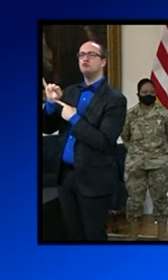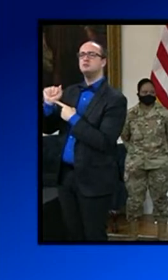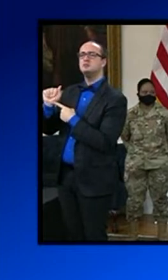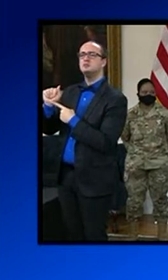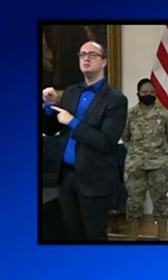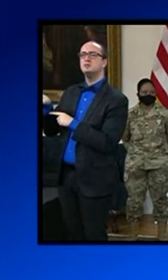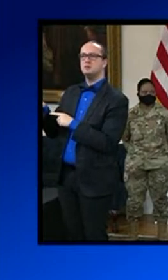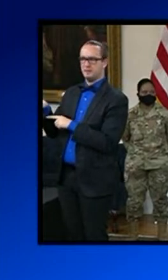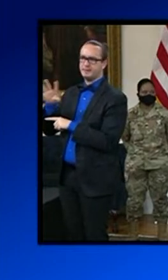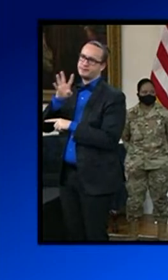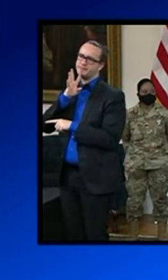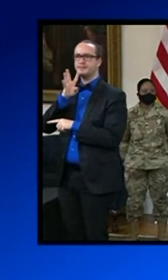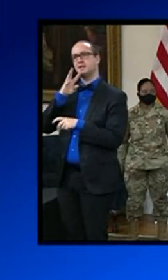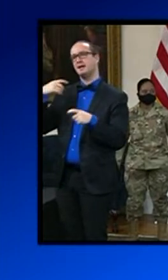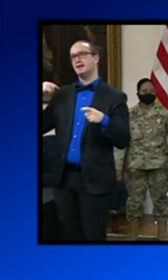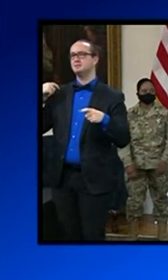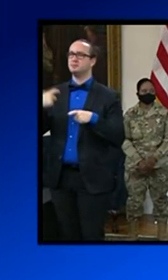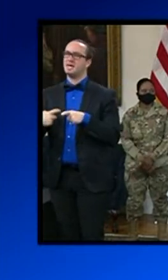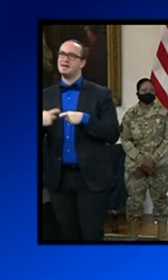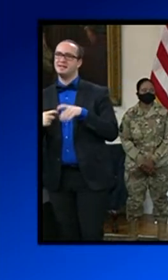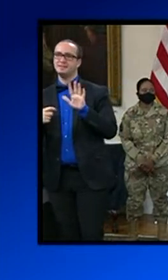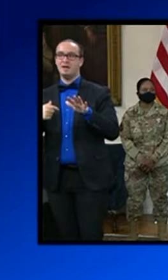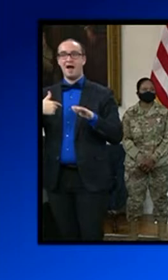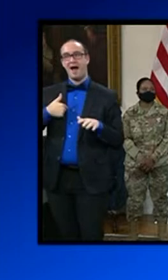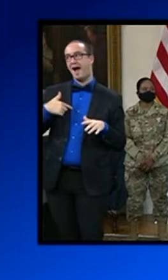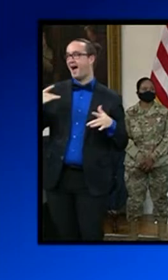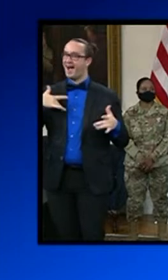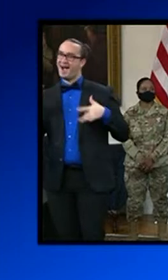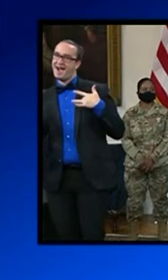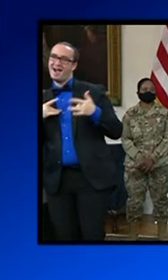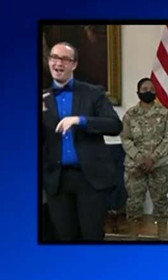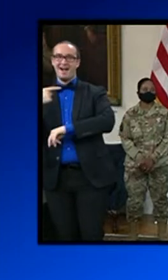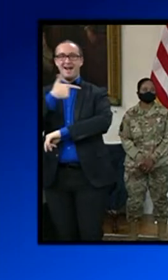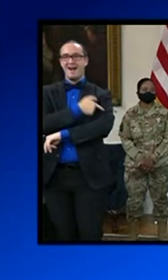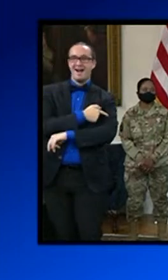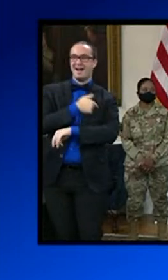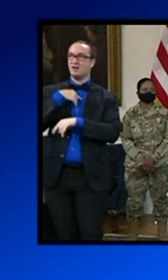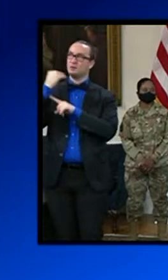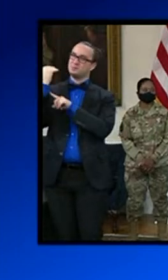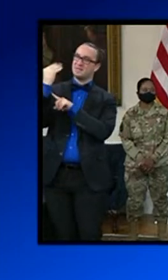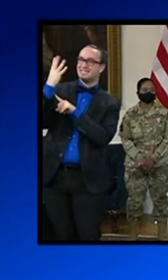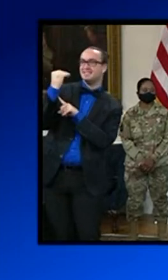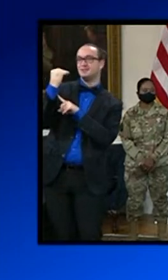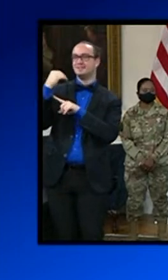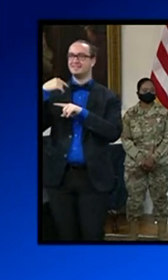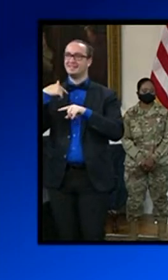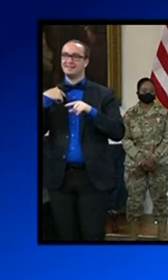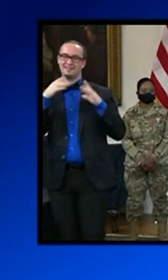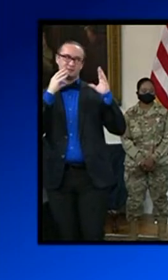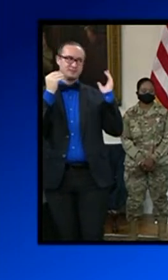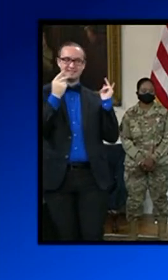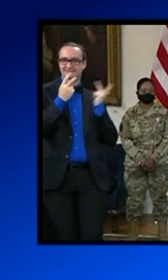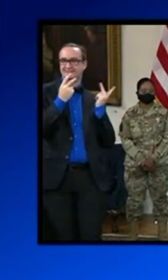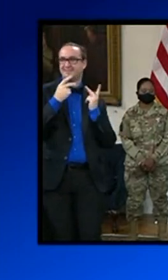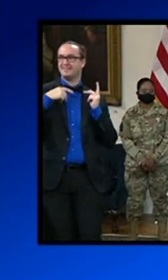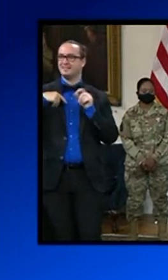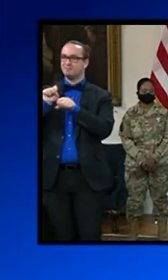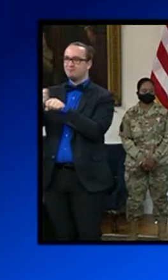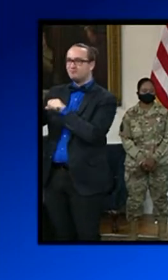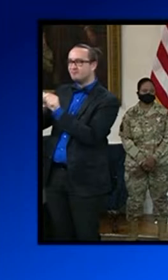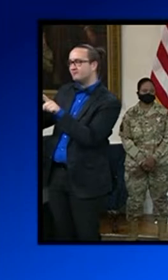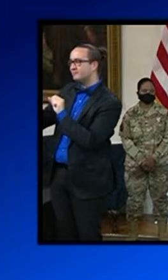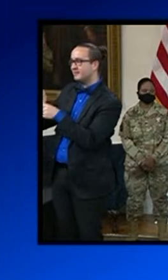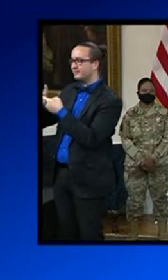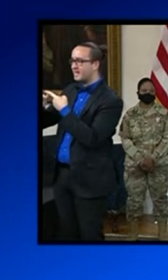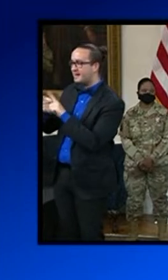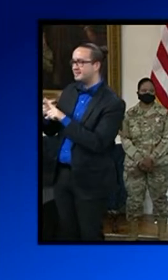day and took pictures with us so that she could send back to her family in Peru. And she said